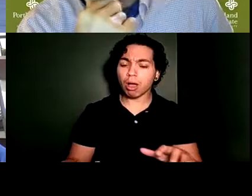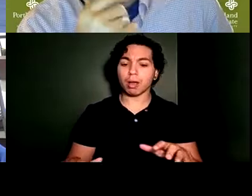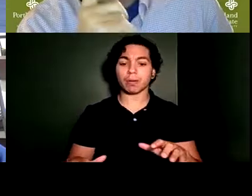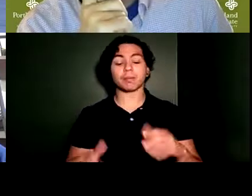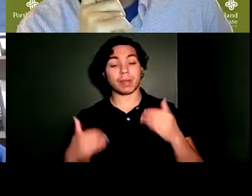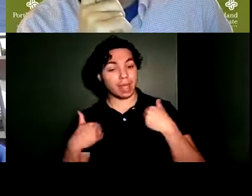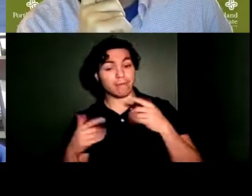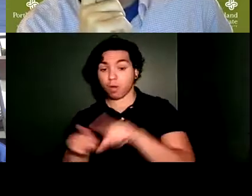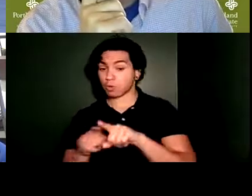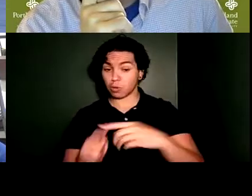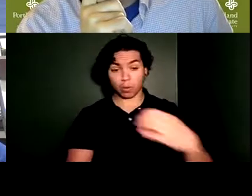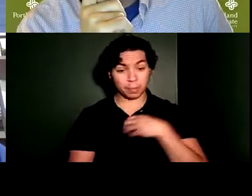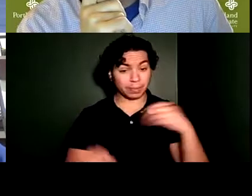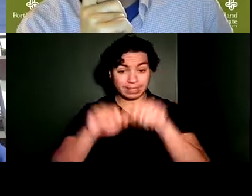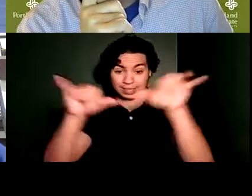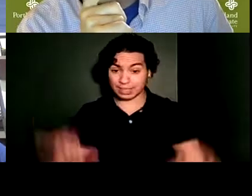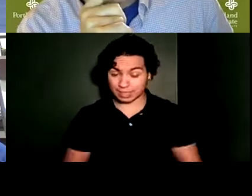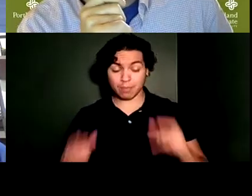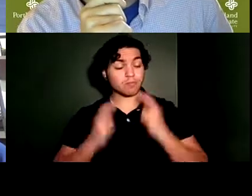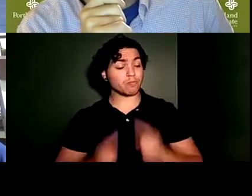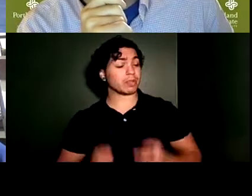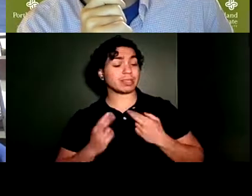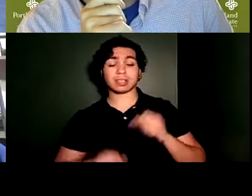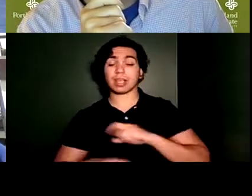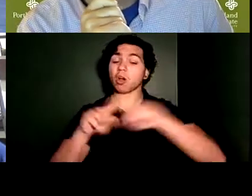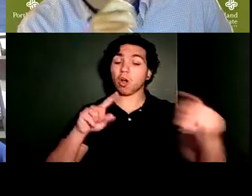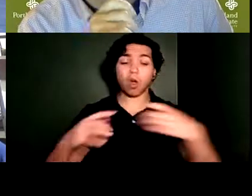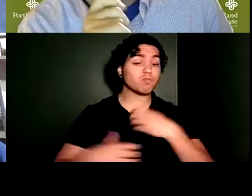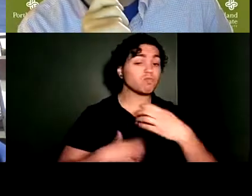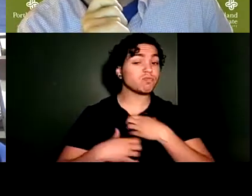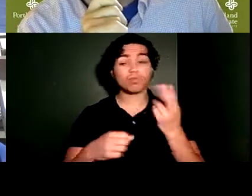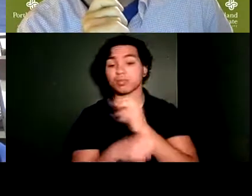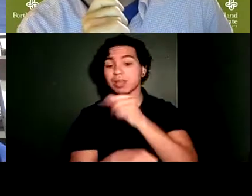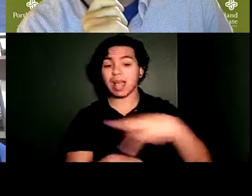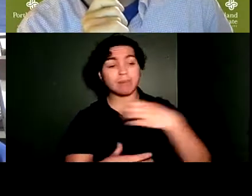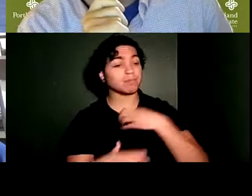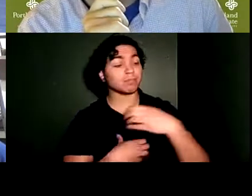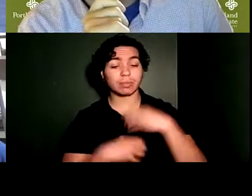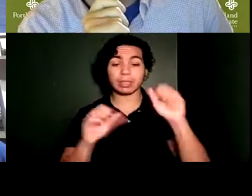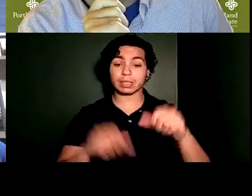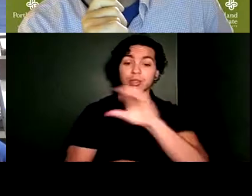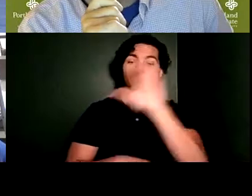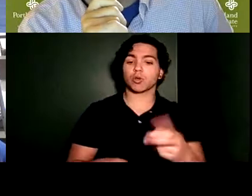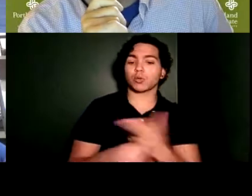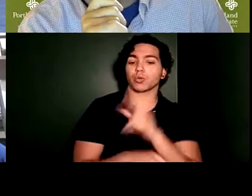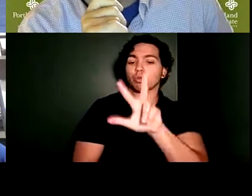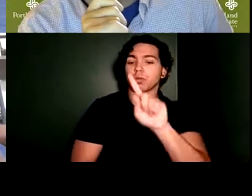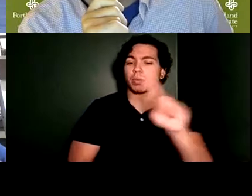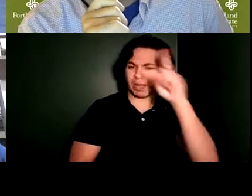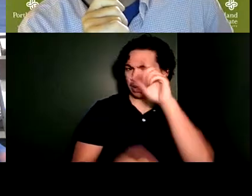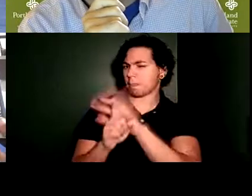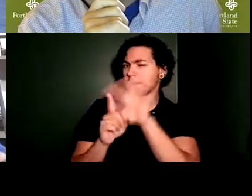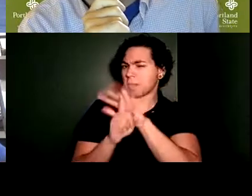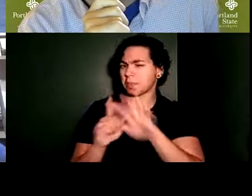system which residents can call or email or use an app to report issues. Chicago uses 311. I think that's fairly popular. It's either going to